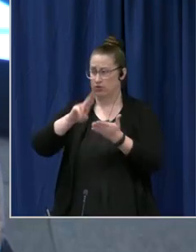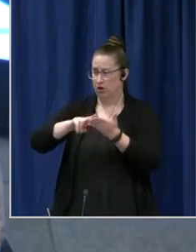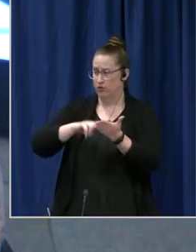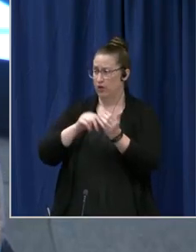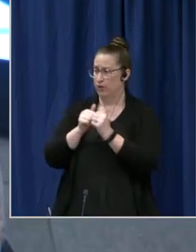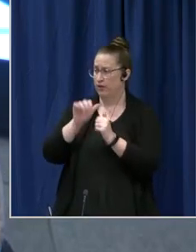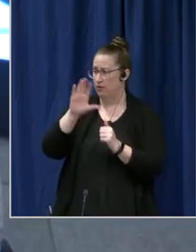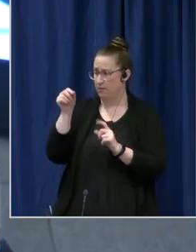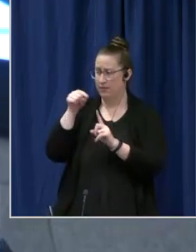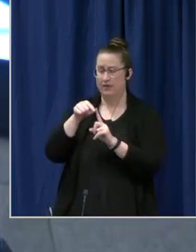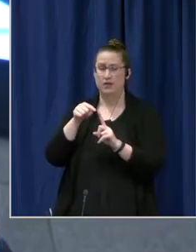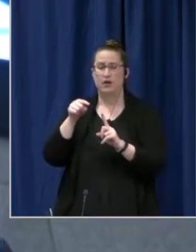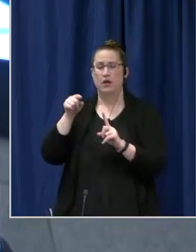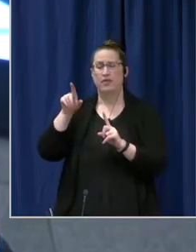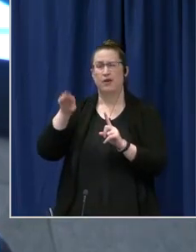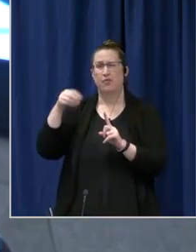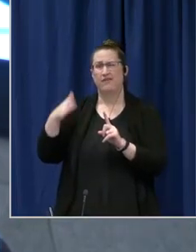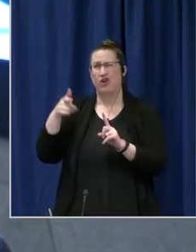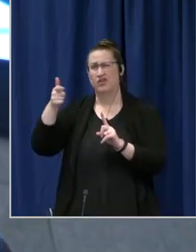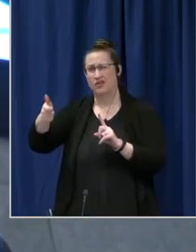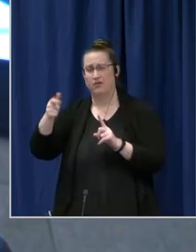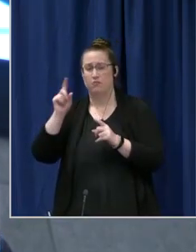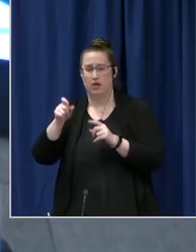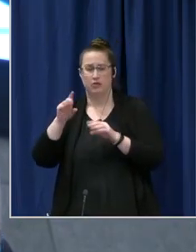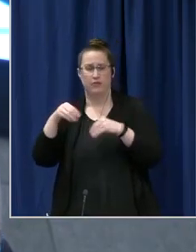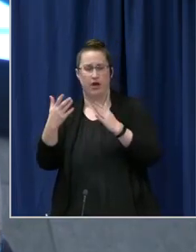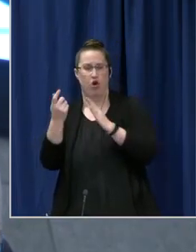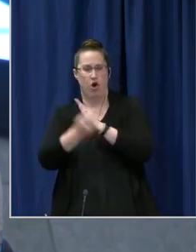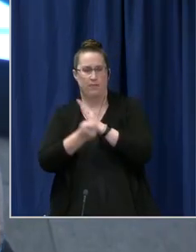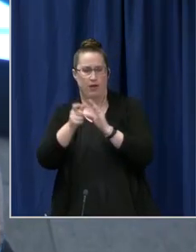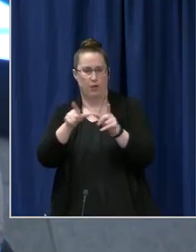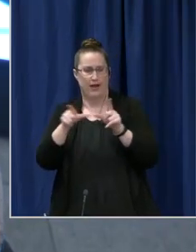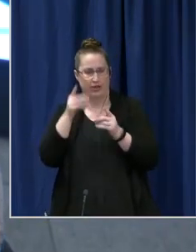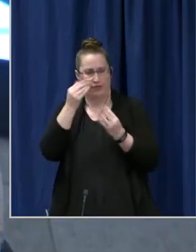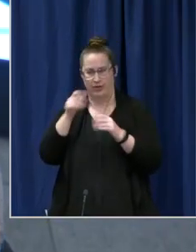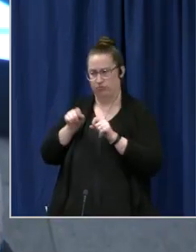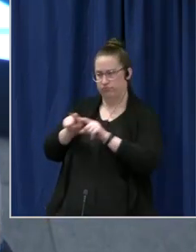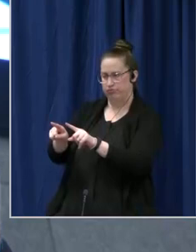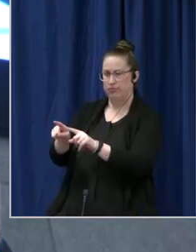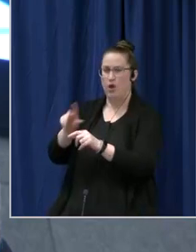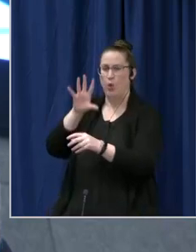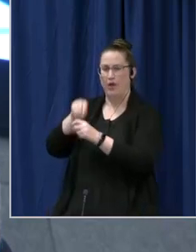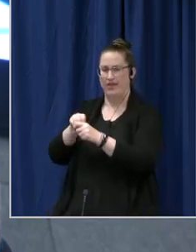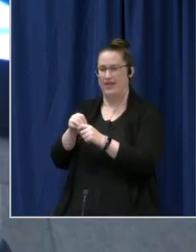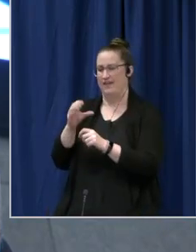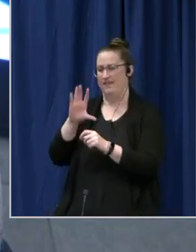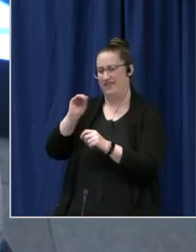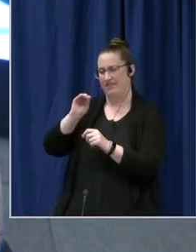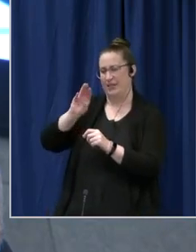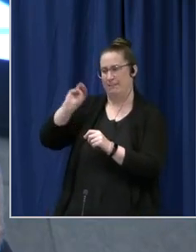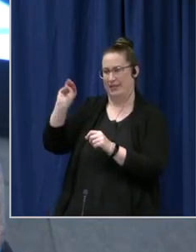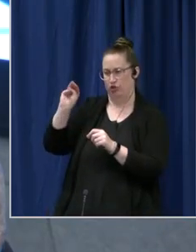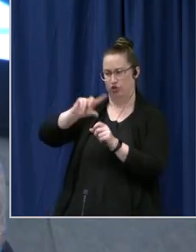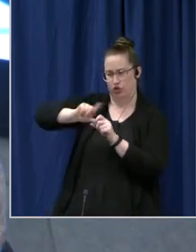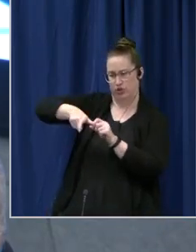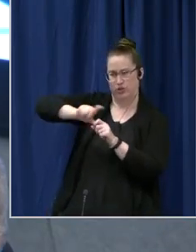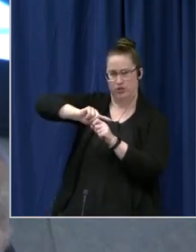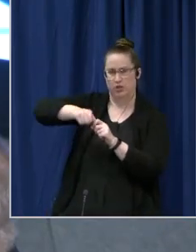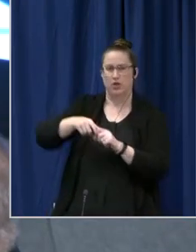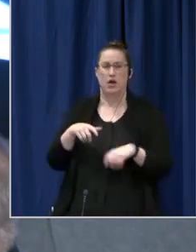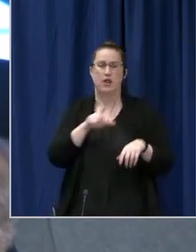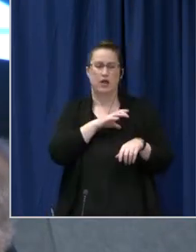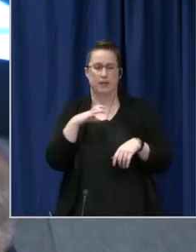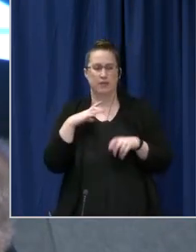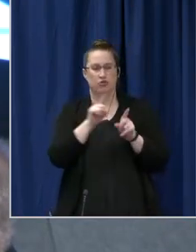provider must provide automatic location information within 50 meters. The commission has also begun